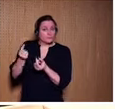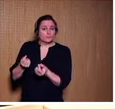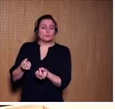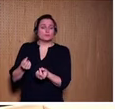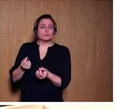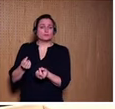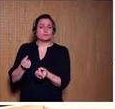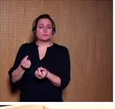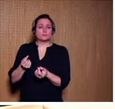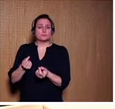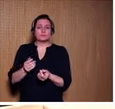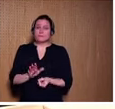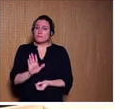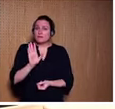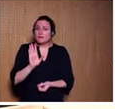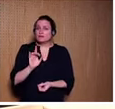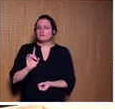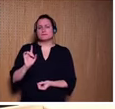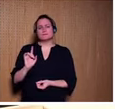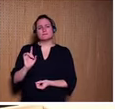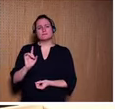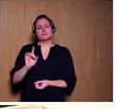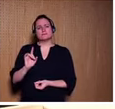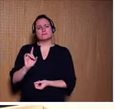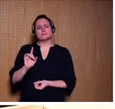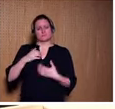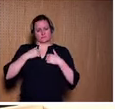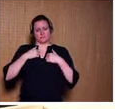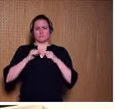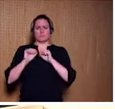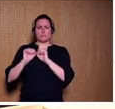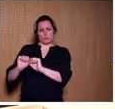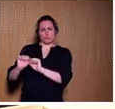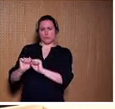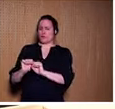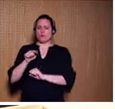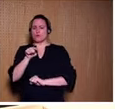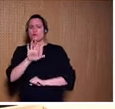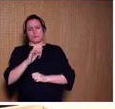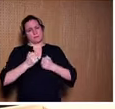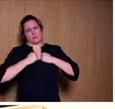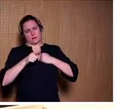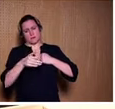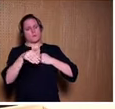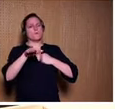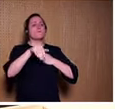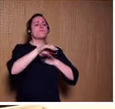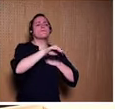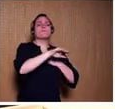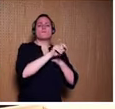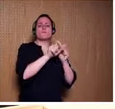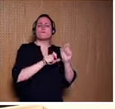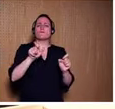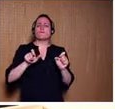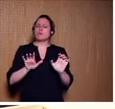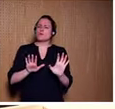deeply tied to the politics of belonging. Who belongs and who doesn't belong? Who is more powerful to